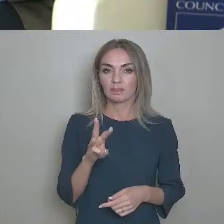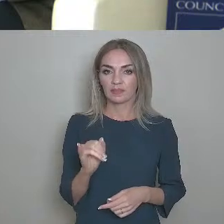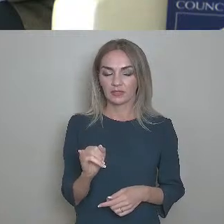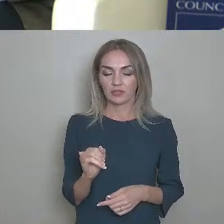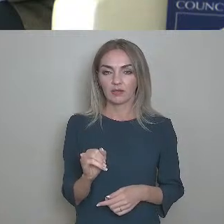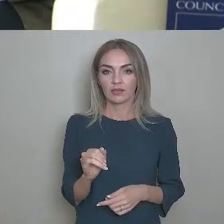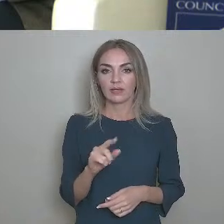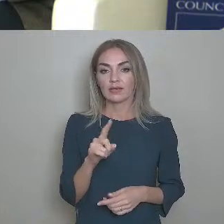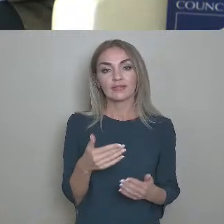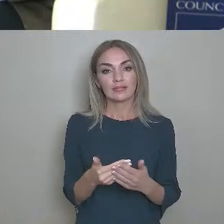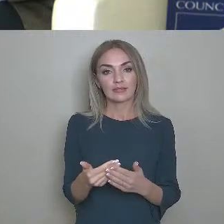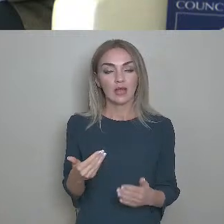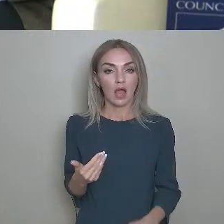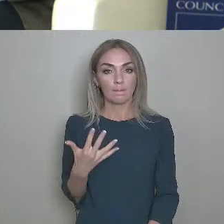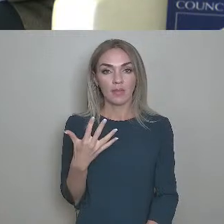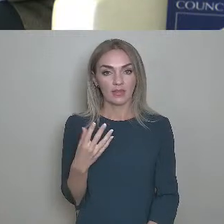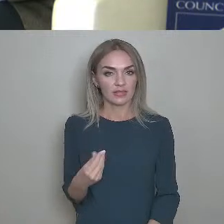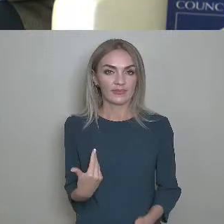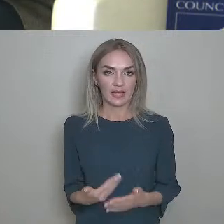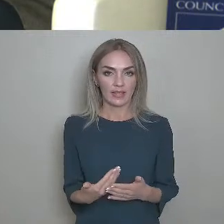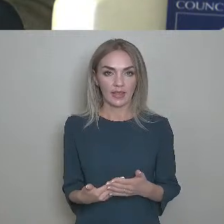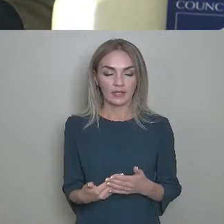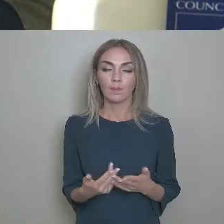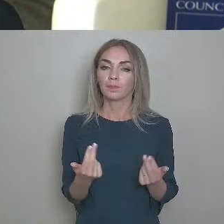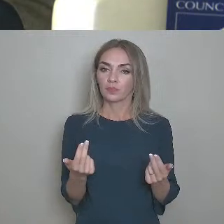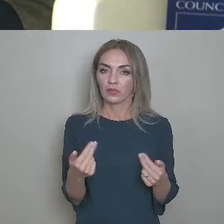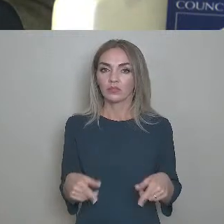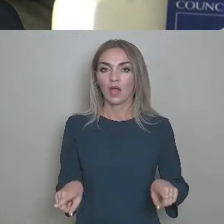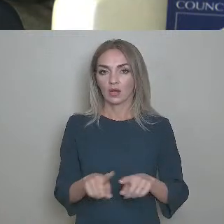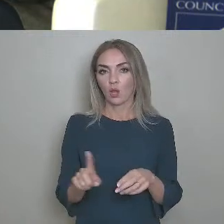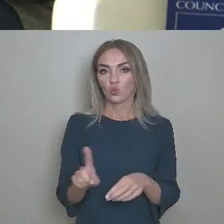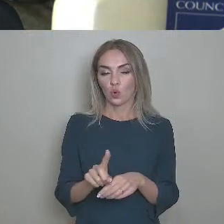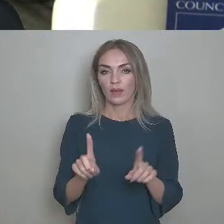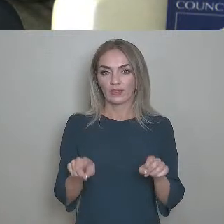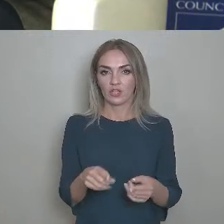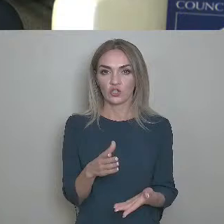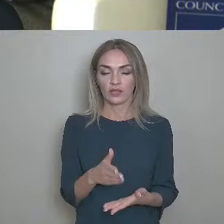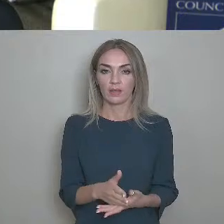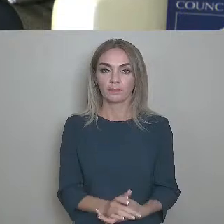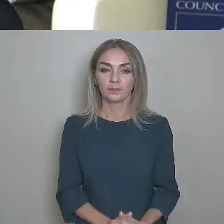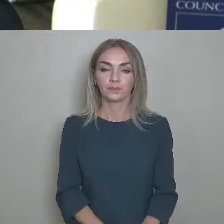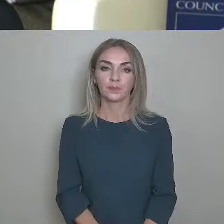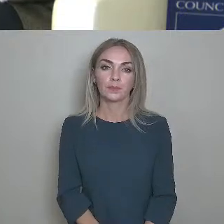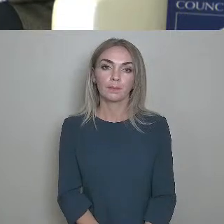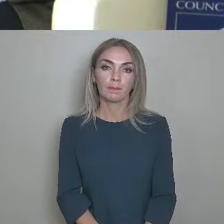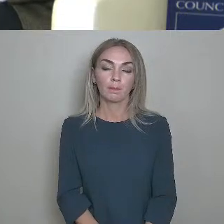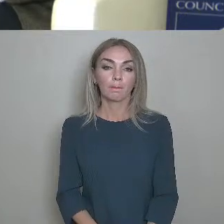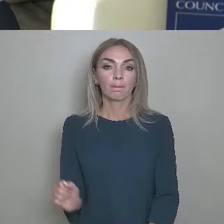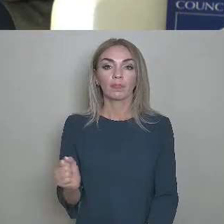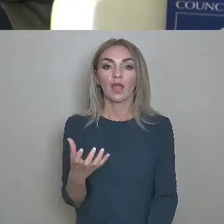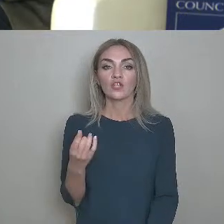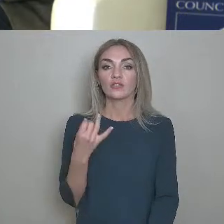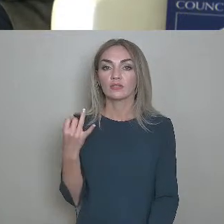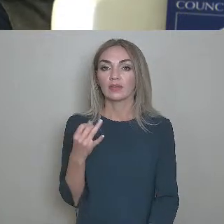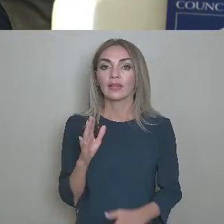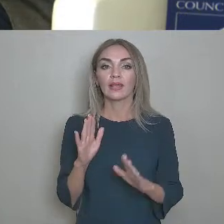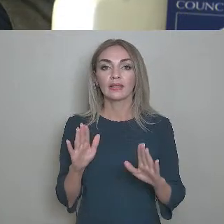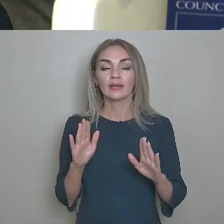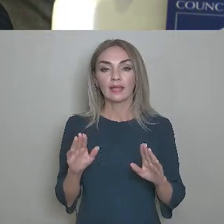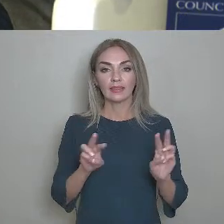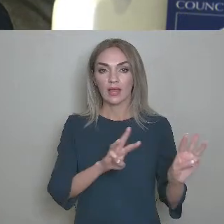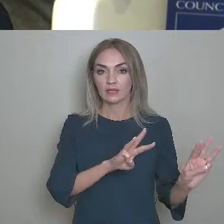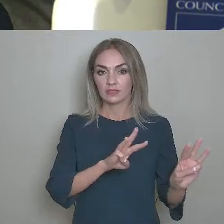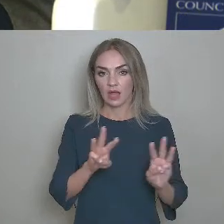there is no requirement to notify about that on the website of the party 5 days prior to that. Yeah, there is this provision. It